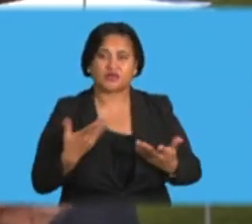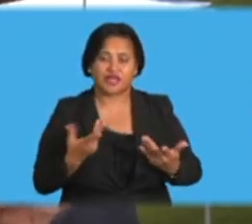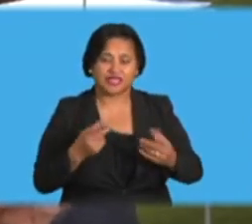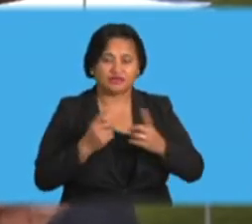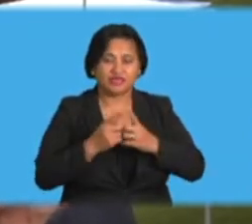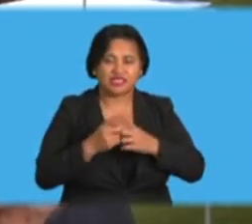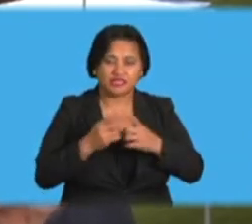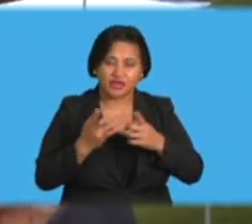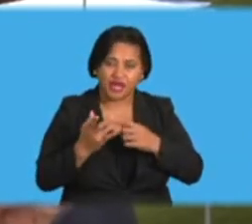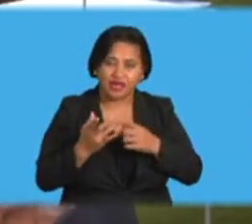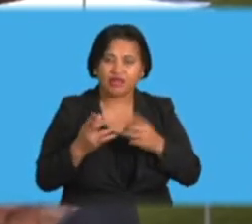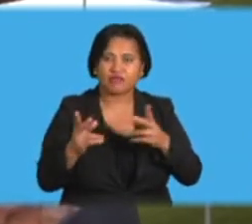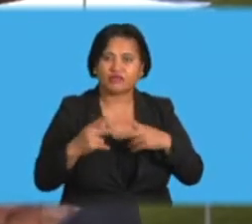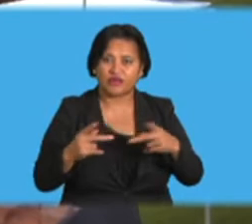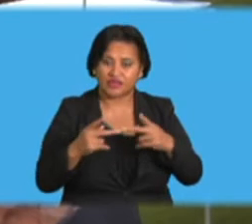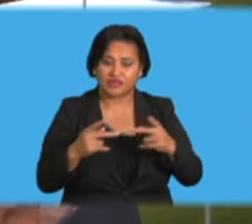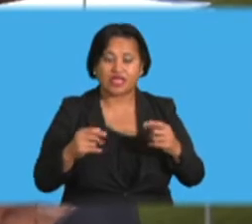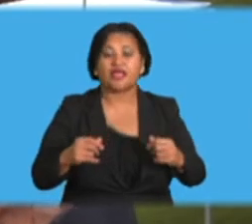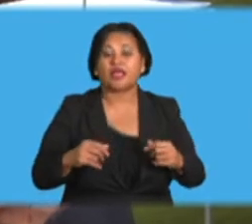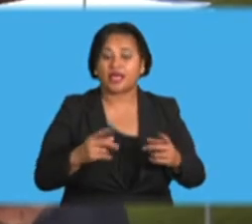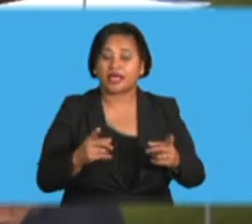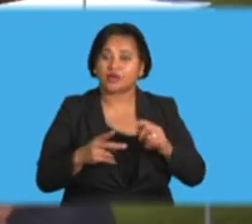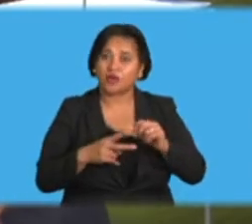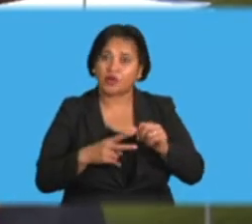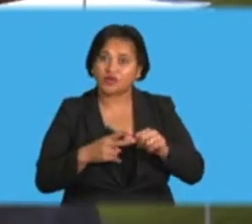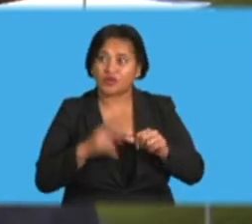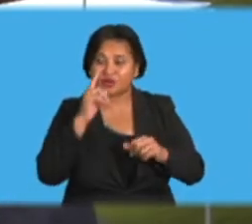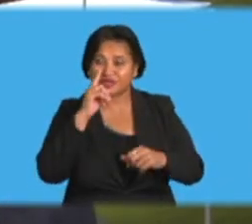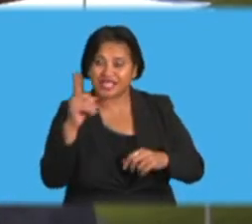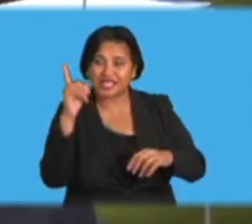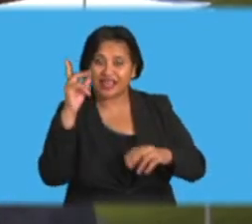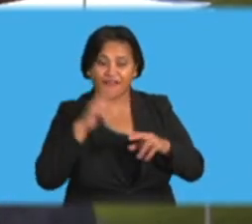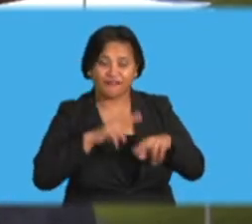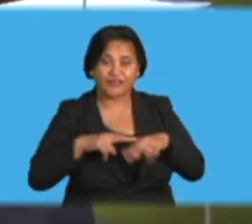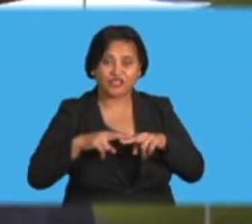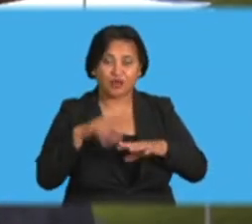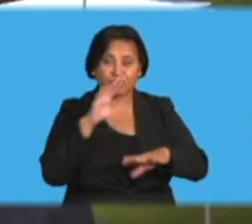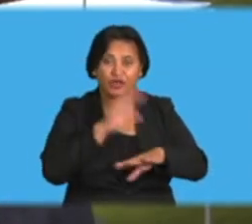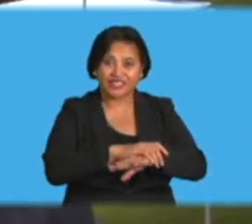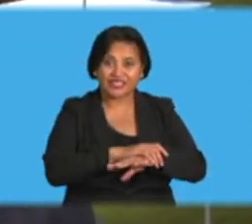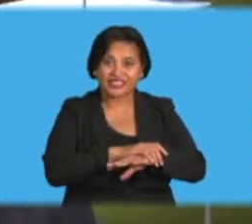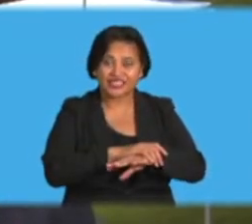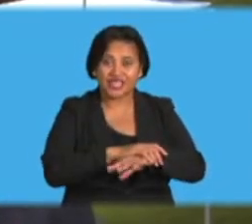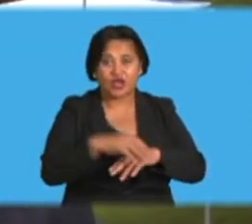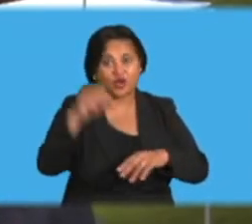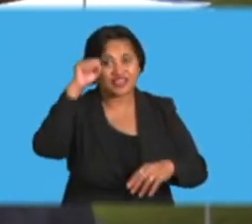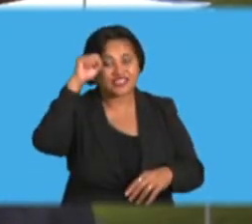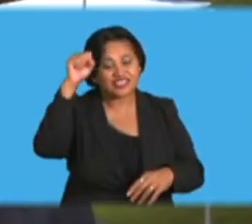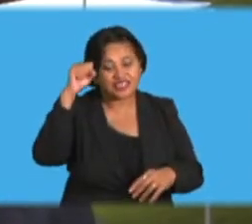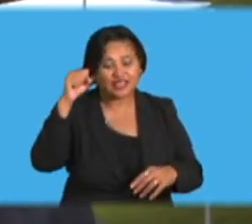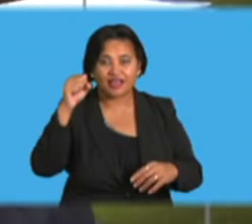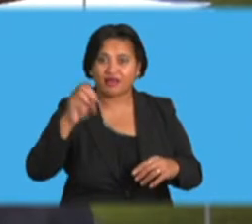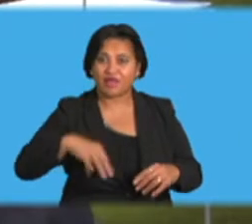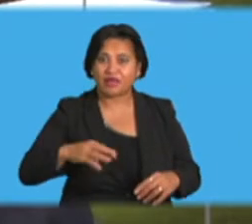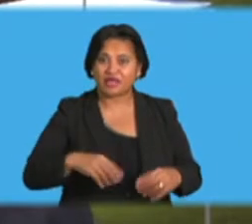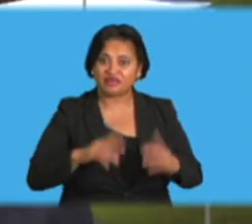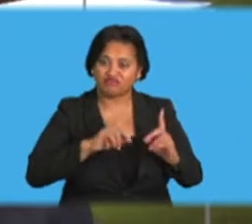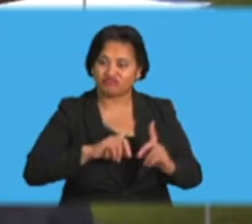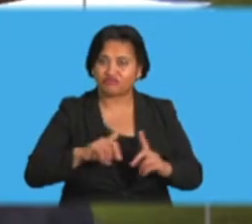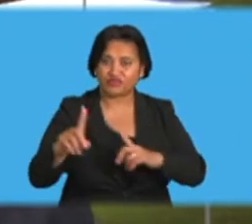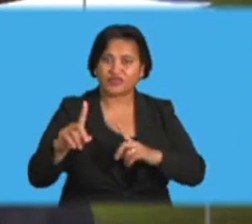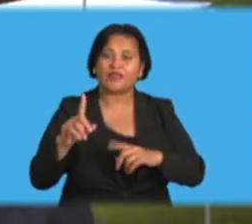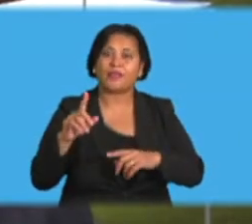Madam Speaker, it was quite interesting to see the Fijian police force, some of the senior members that actually went down and worked behind the scenes with the